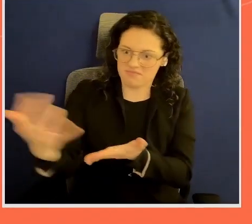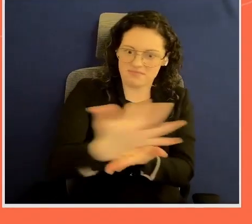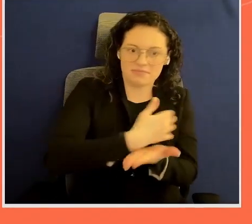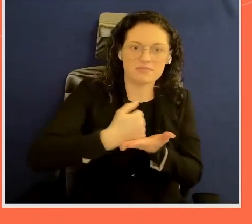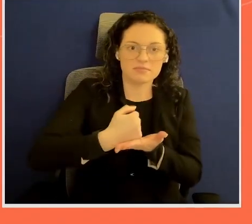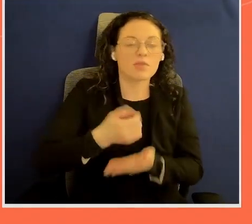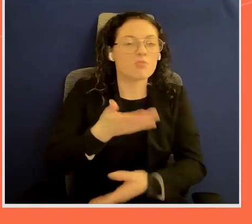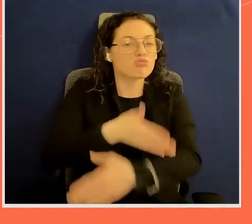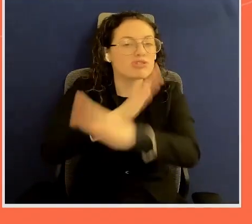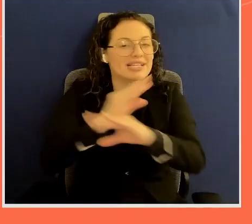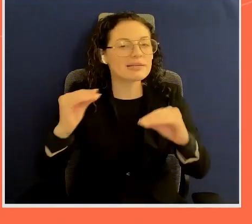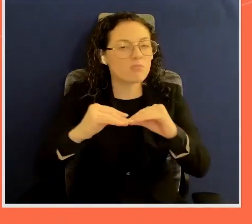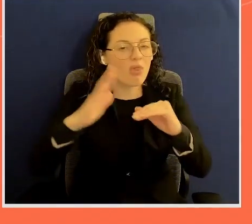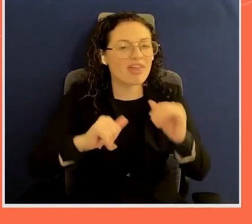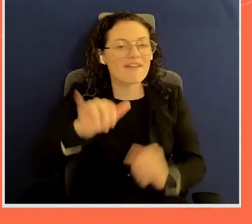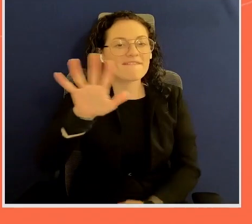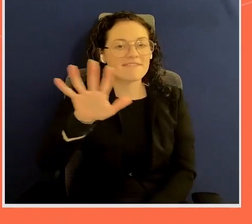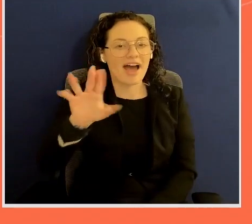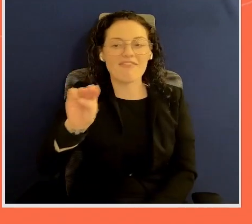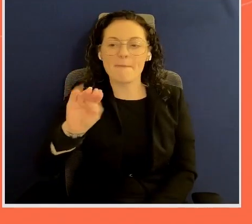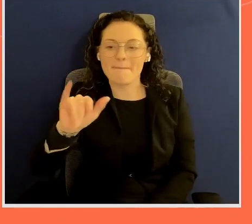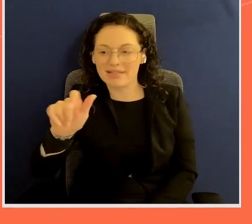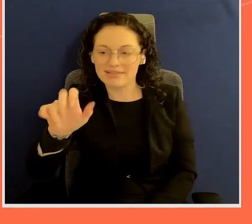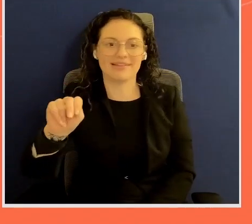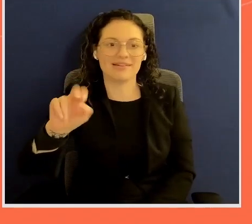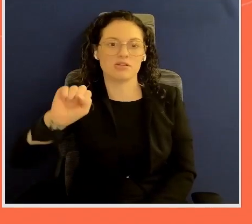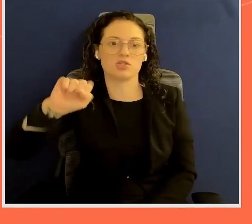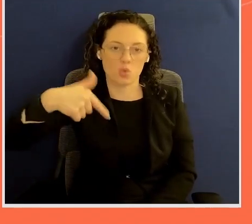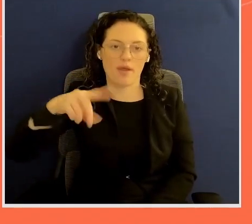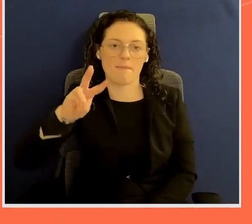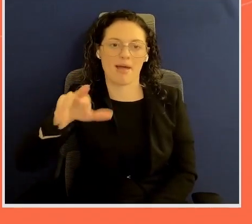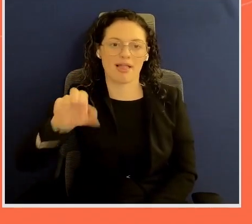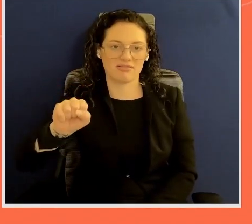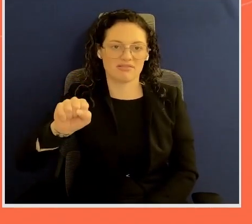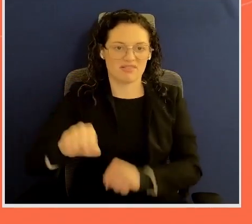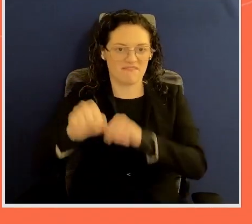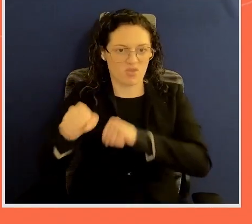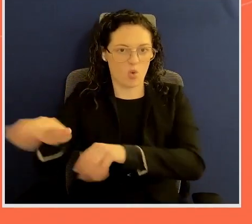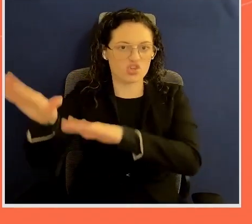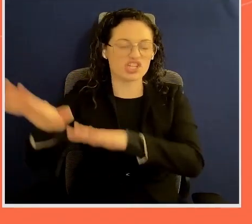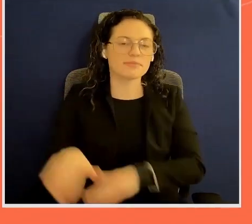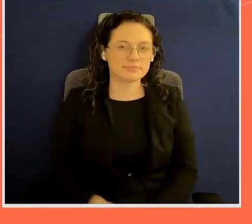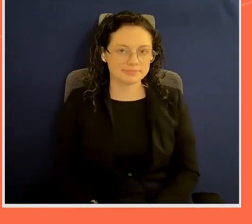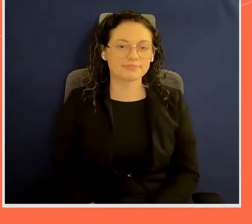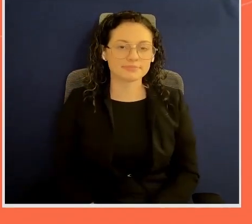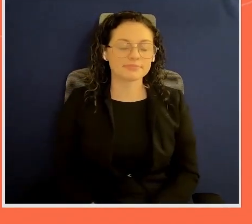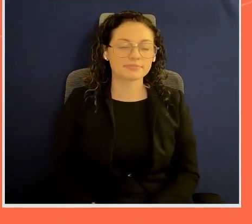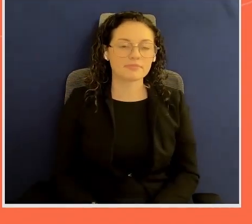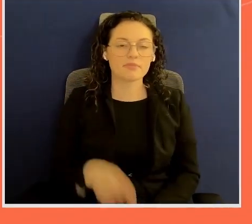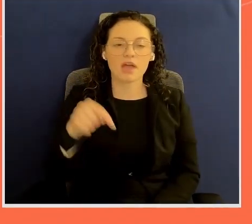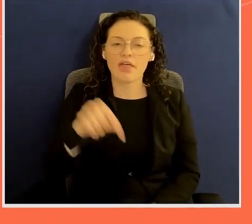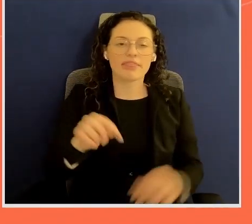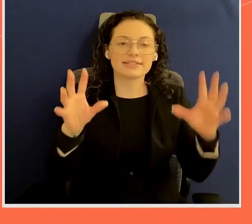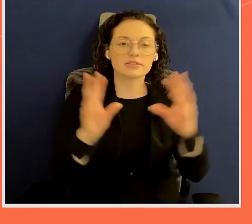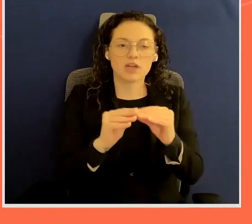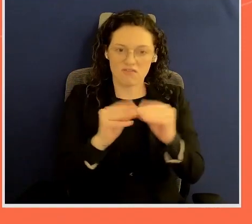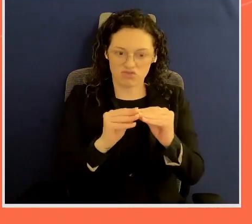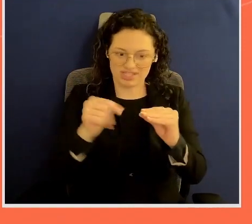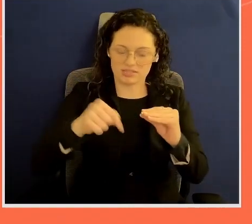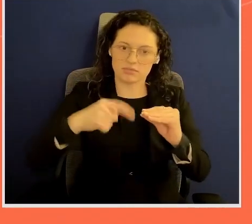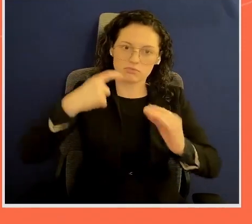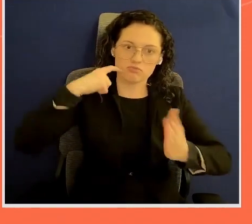is harvested in keeping with our values with greater benefit ultimately to the people.